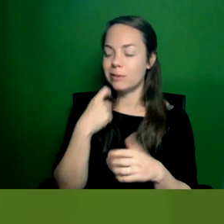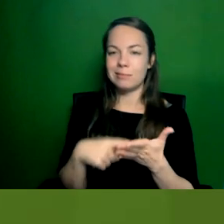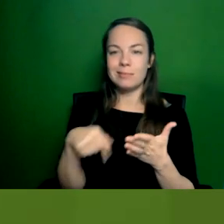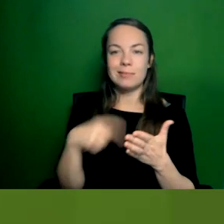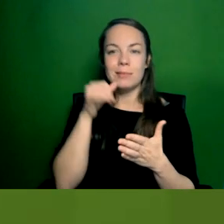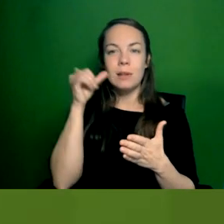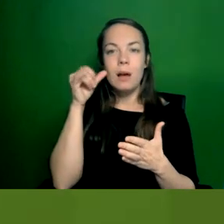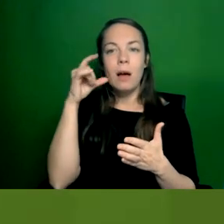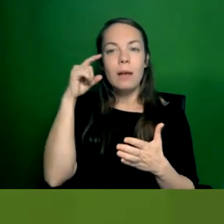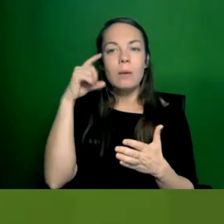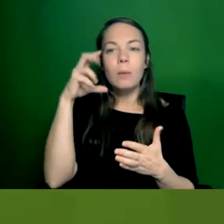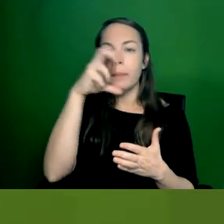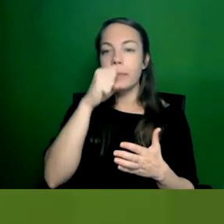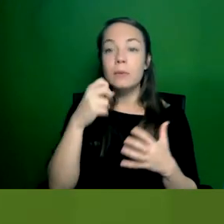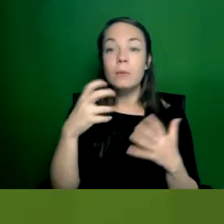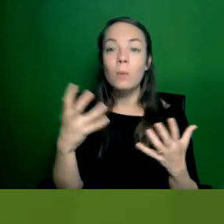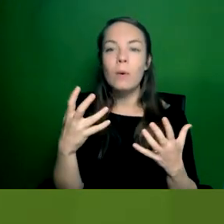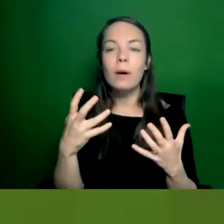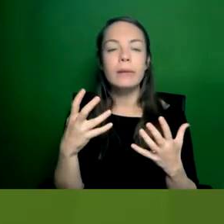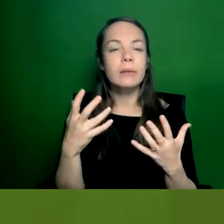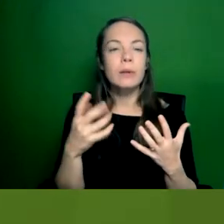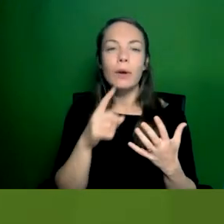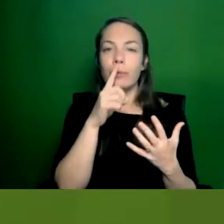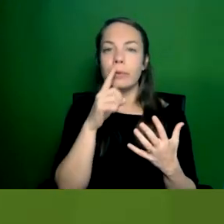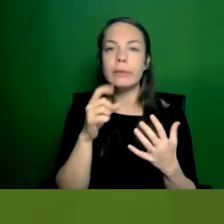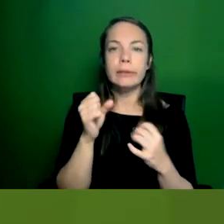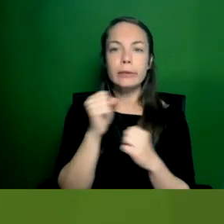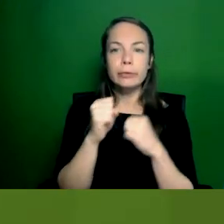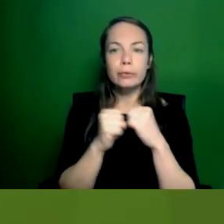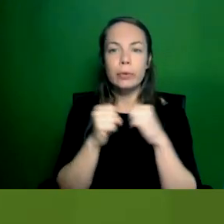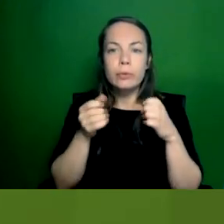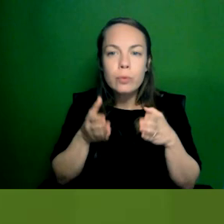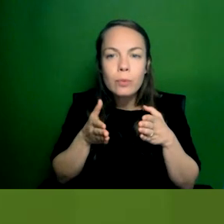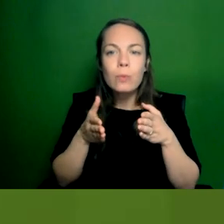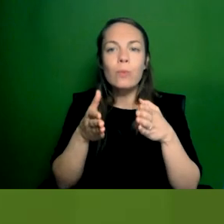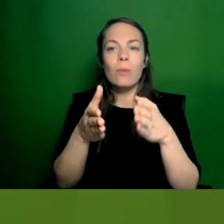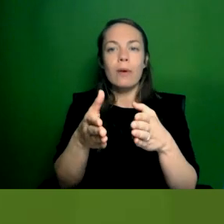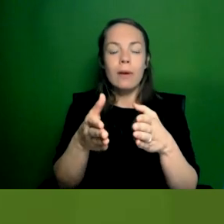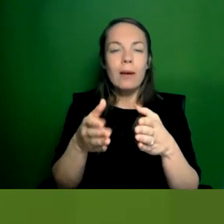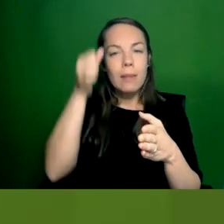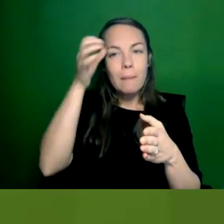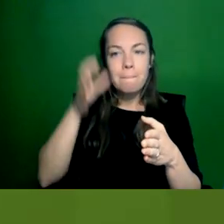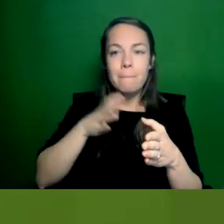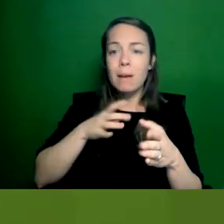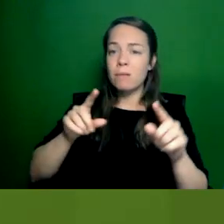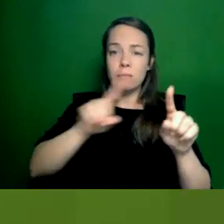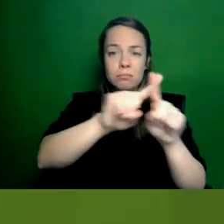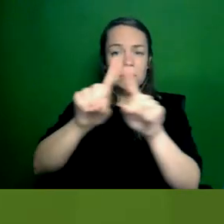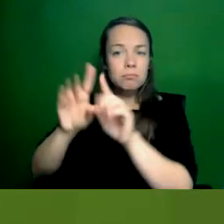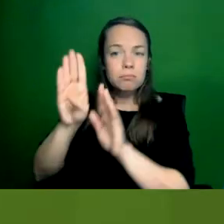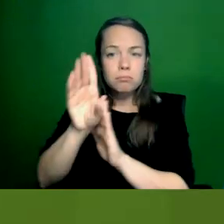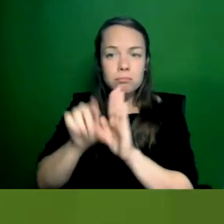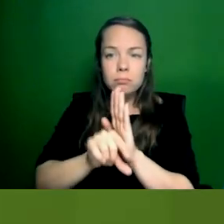think we're missing a structured pipeline that ways that men from all walks of life, whether or not you